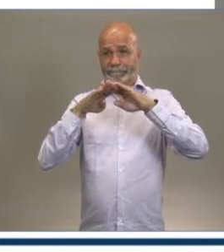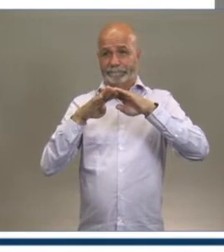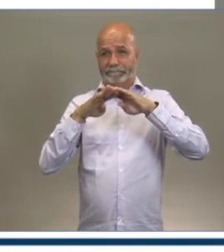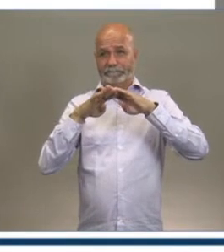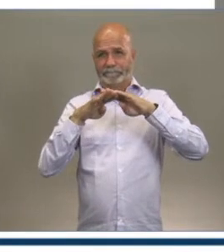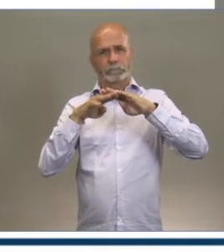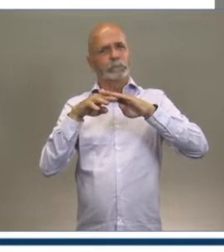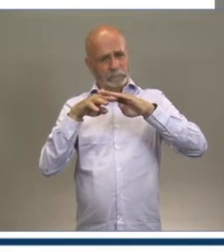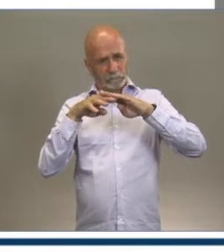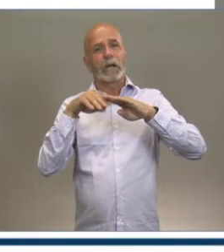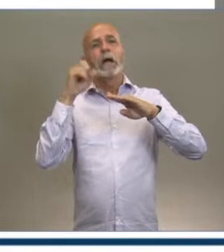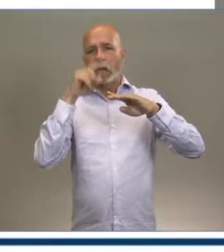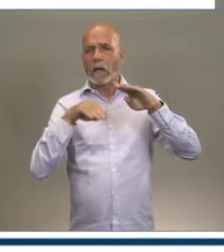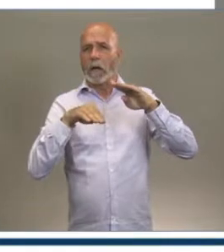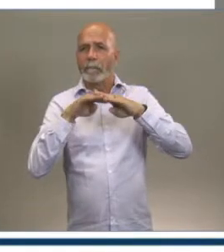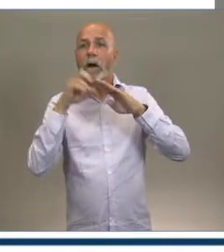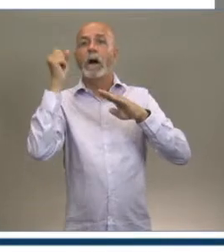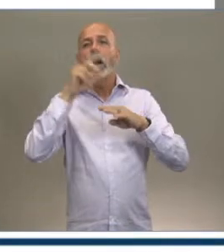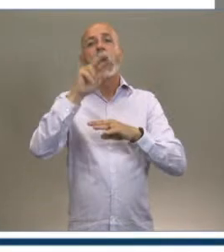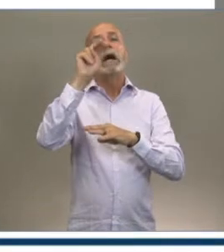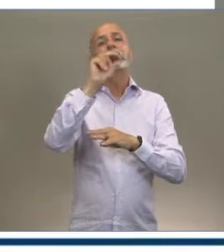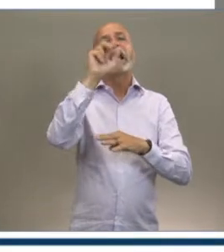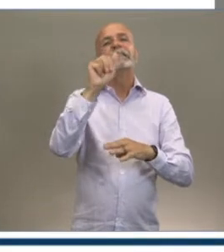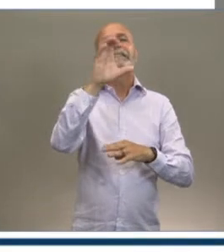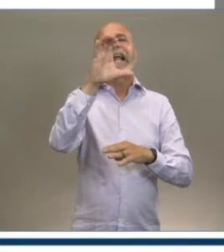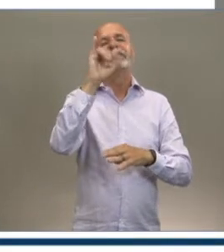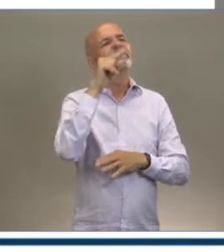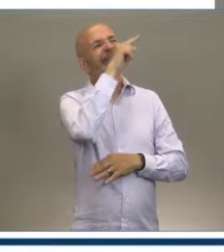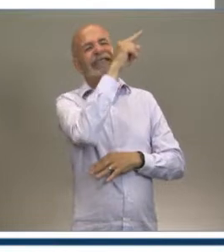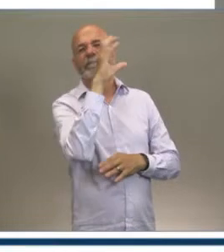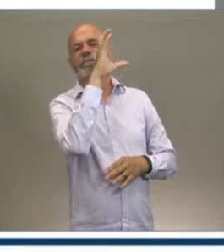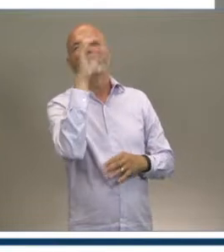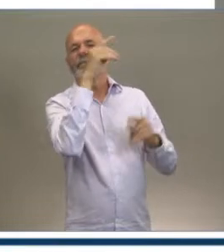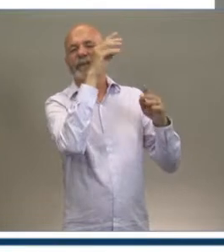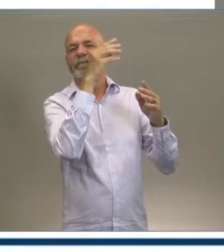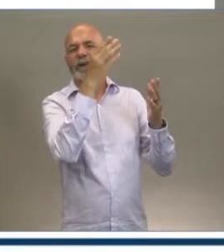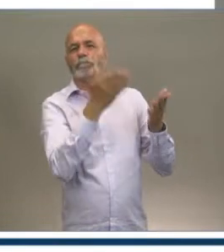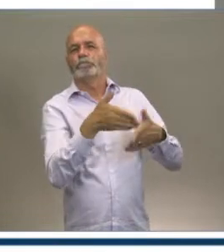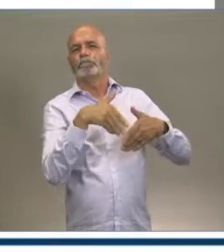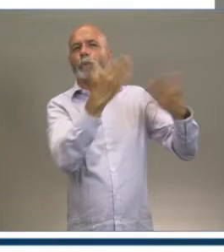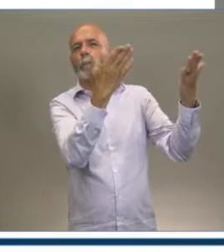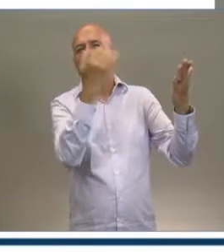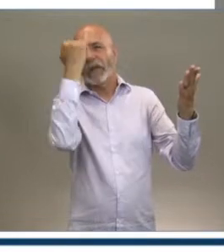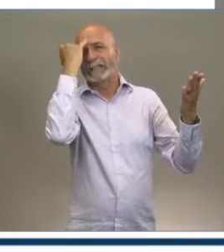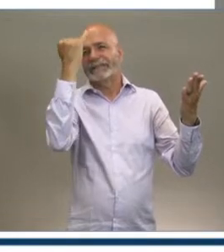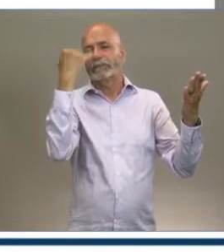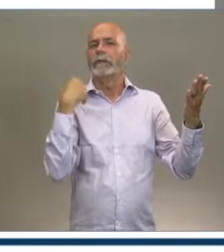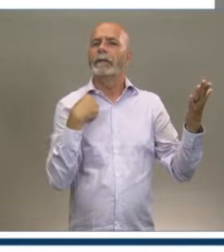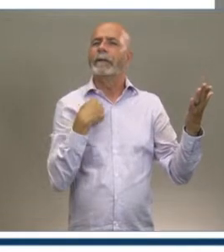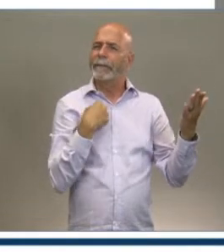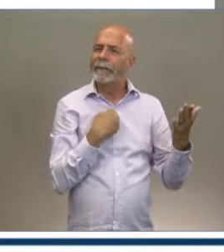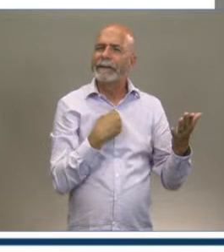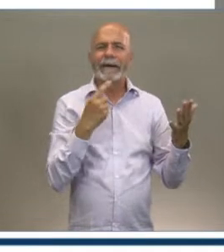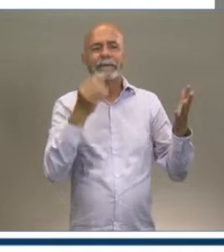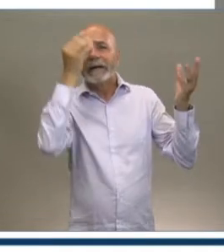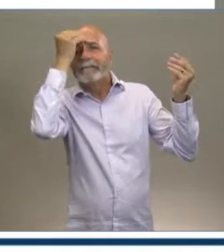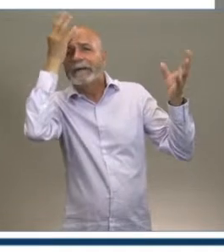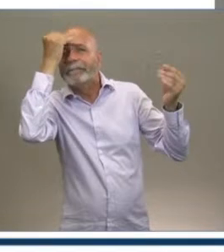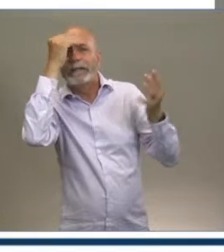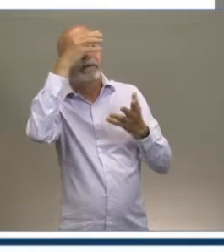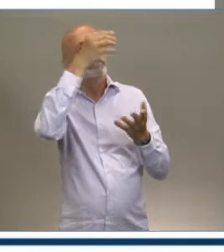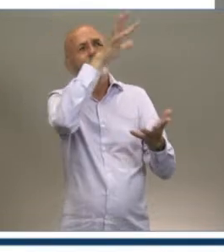days. That's the NACI recommendation. We're still gathering more data on different outcomes